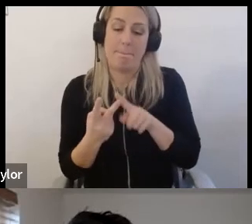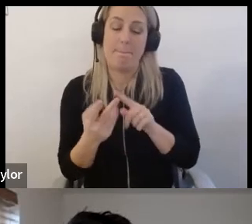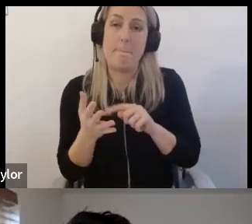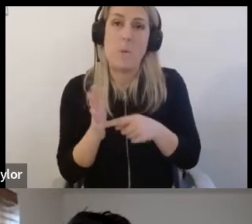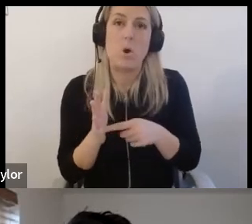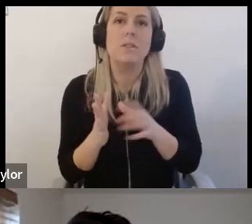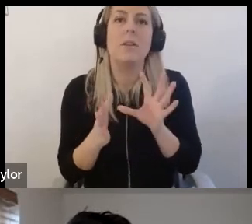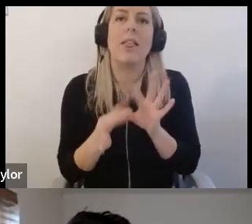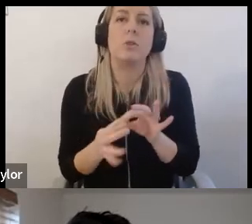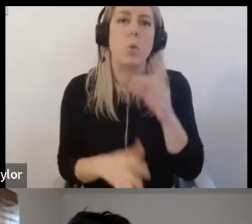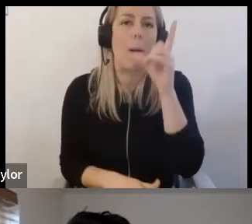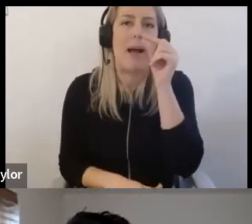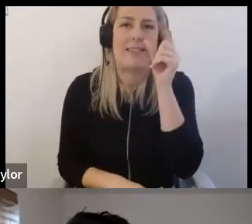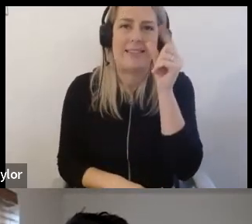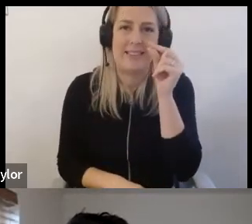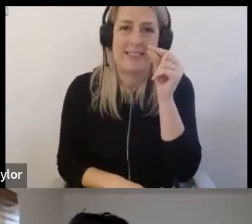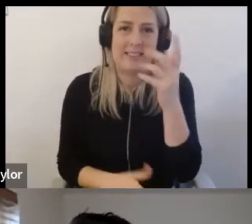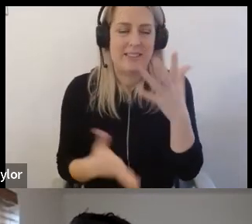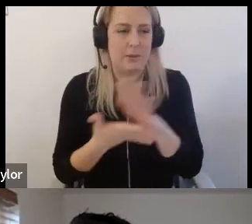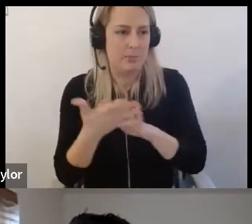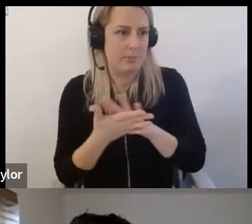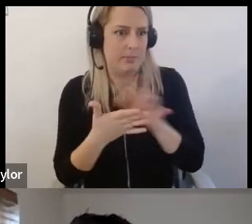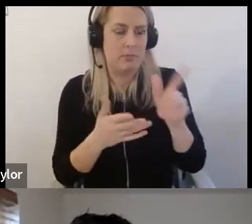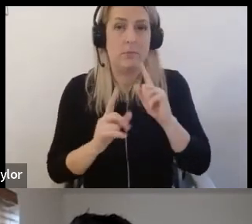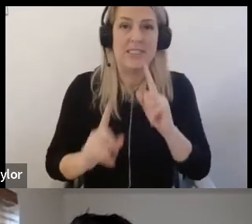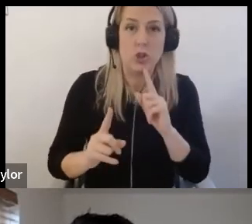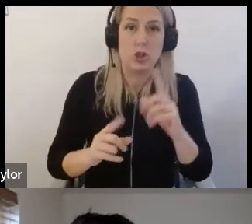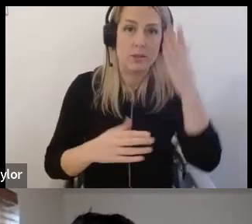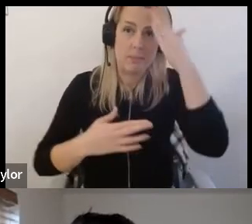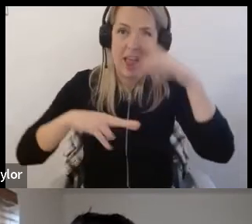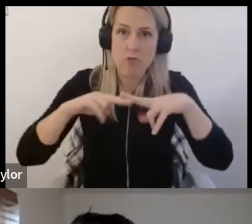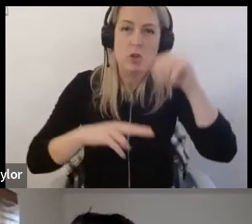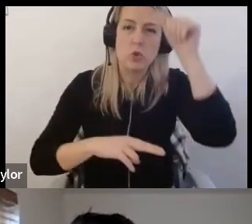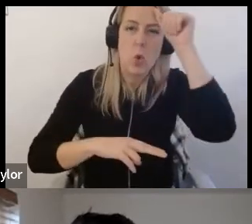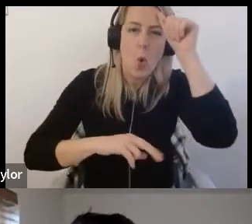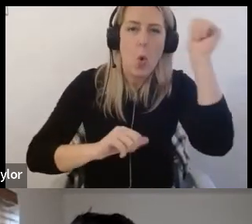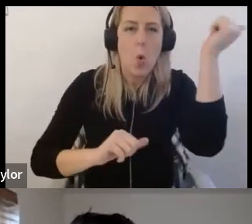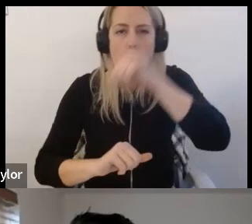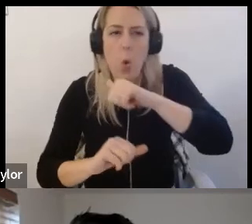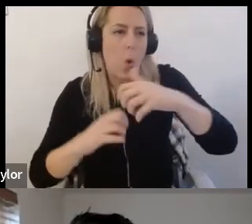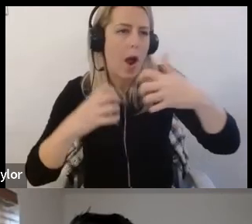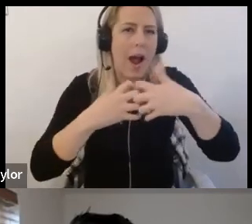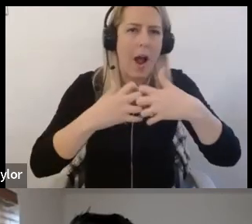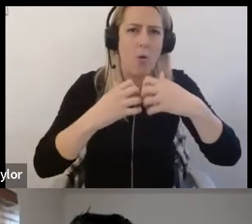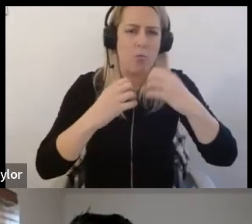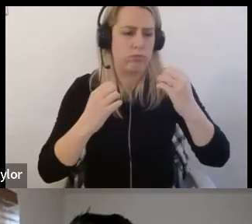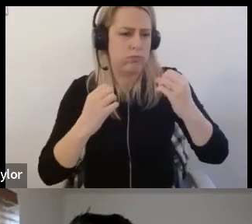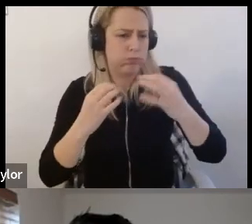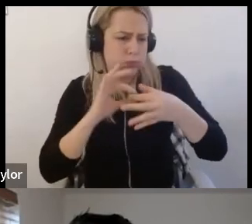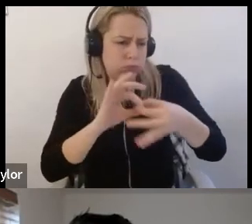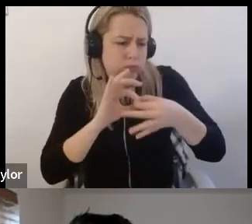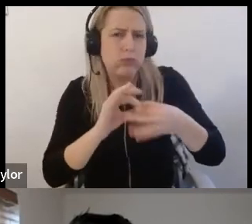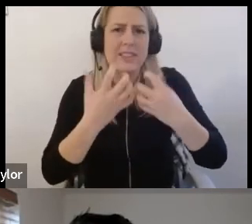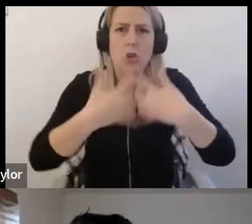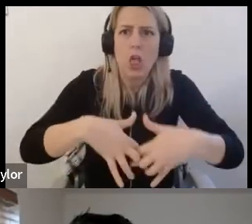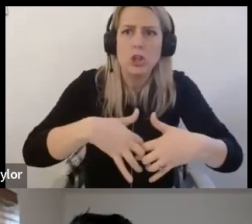of teachers to use the technology, the capacity of parents to engage with their children to use the